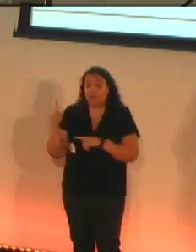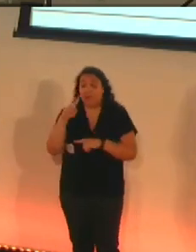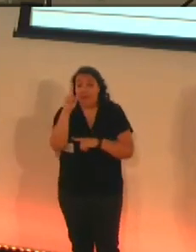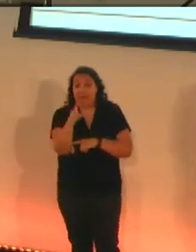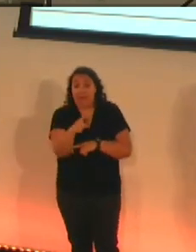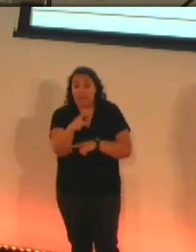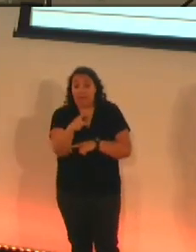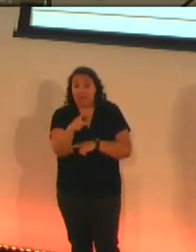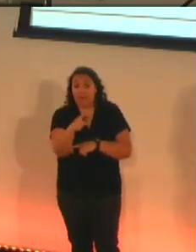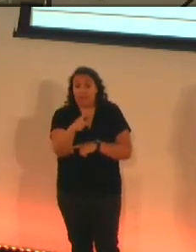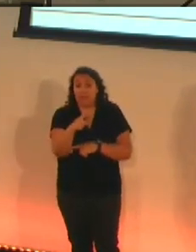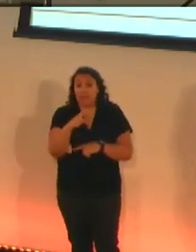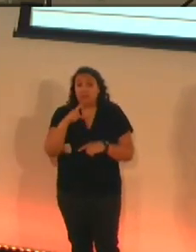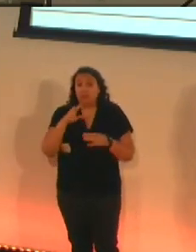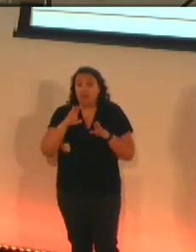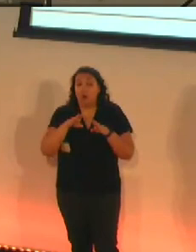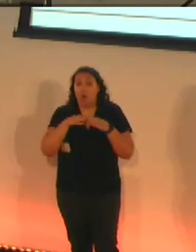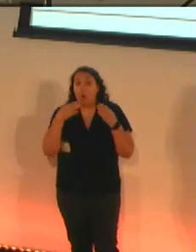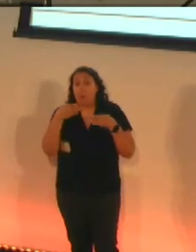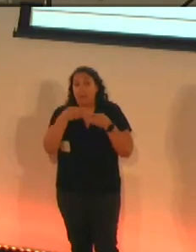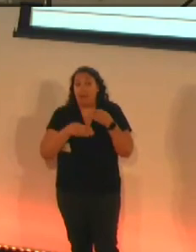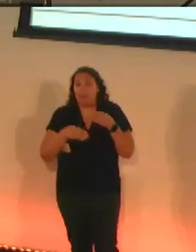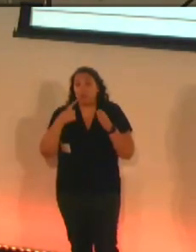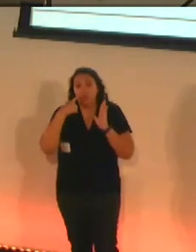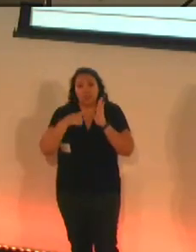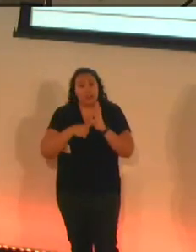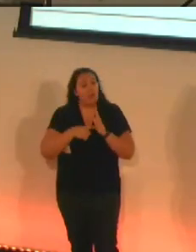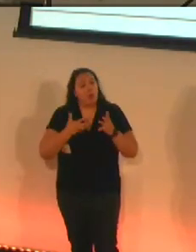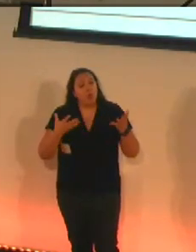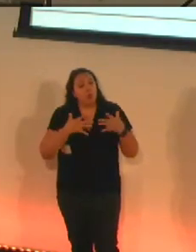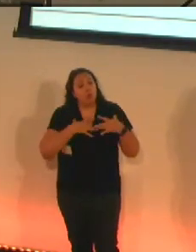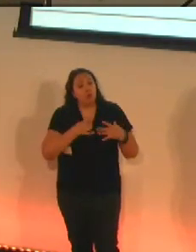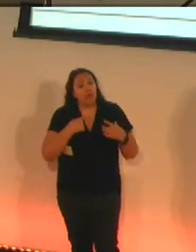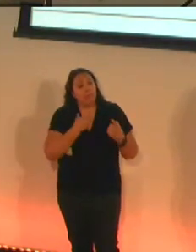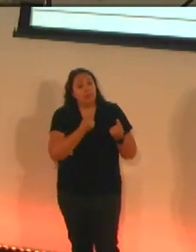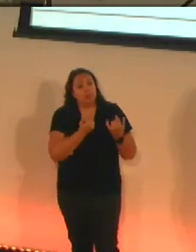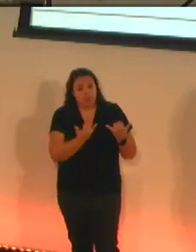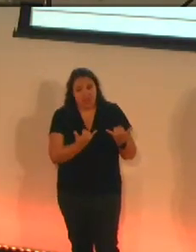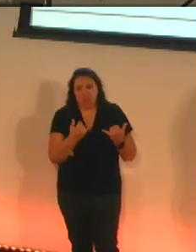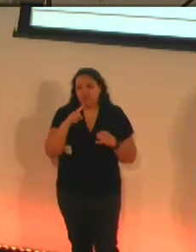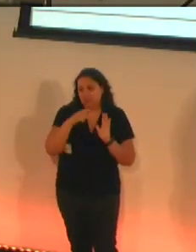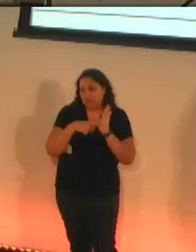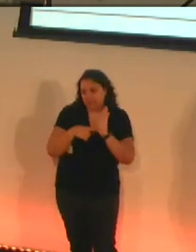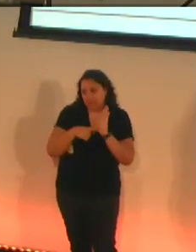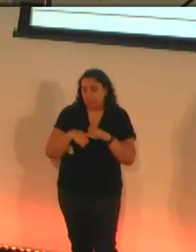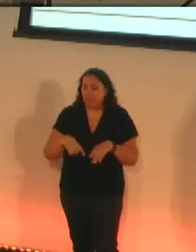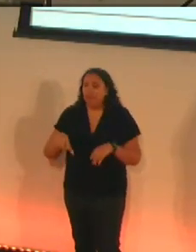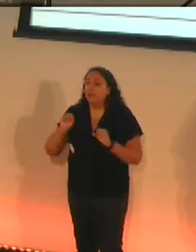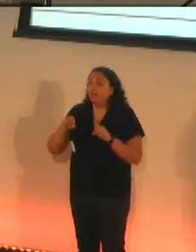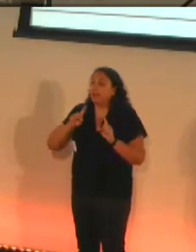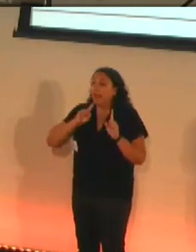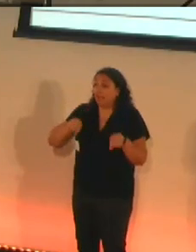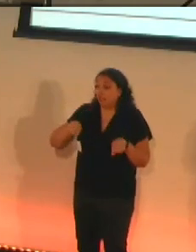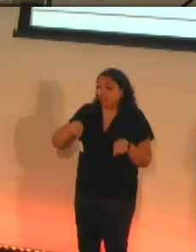prompt instructions from the participant, such as, "What would you like me to do now?" They could answer questions that the participant